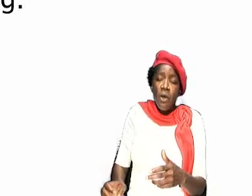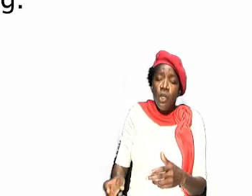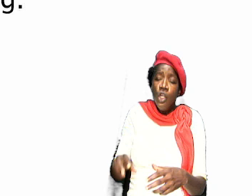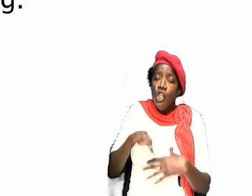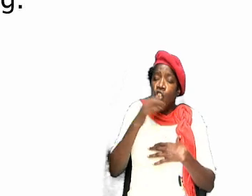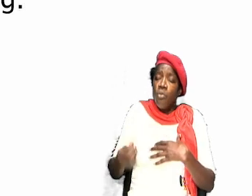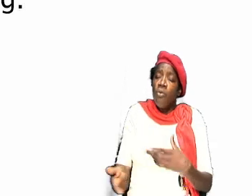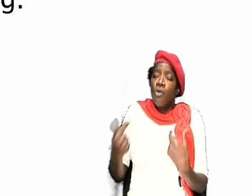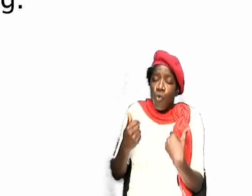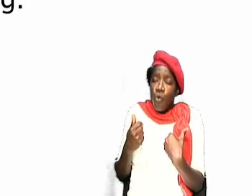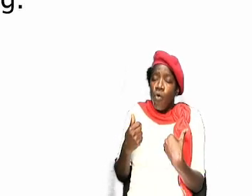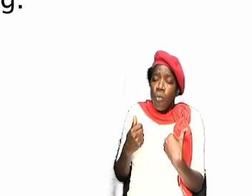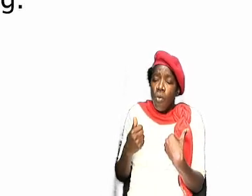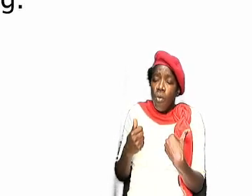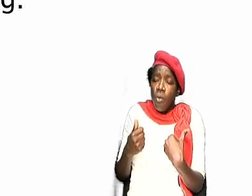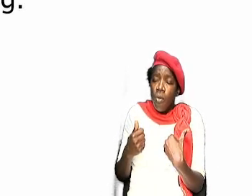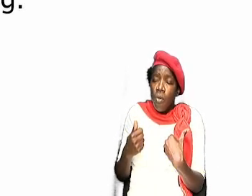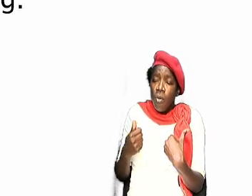Saul.